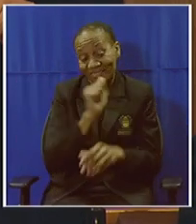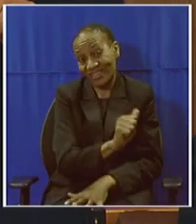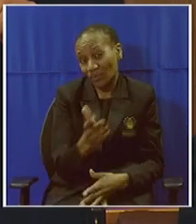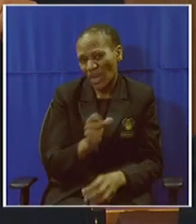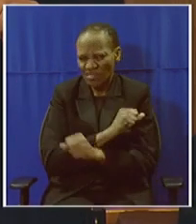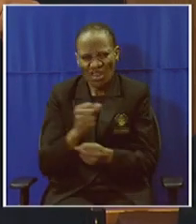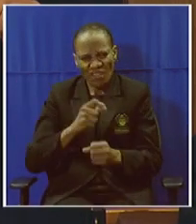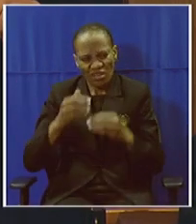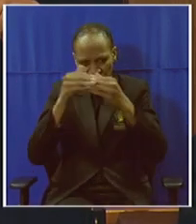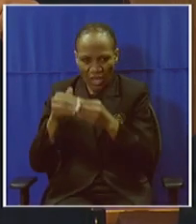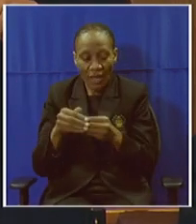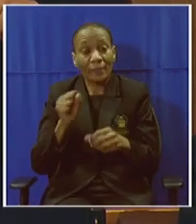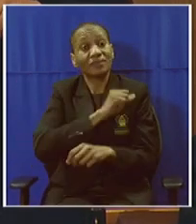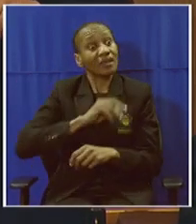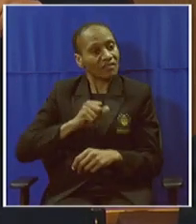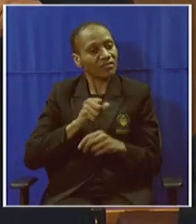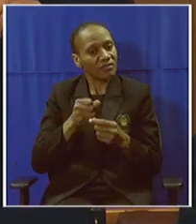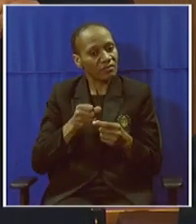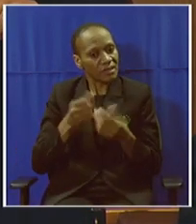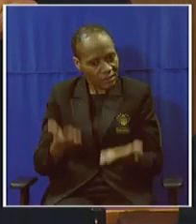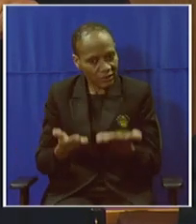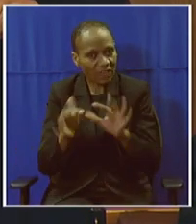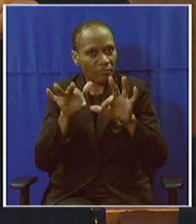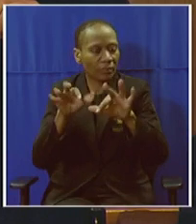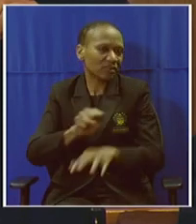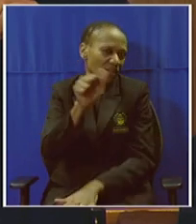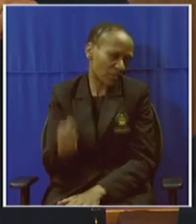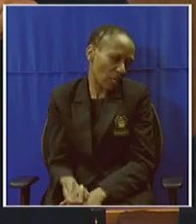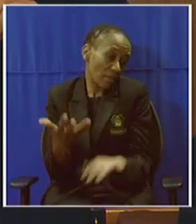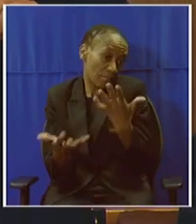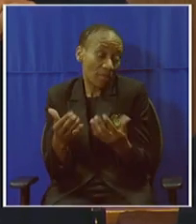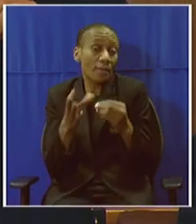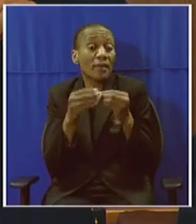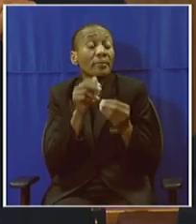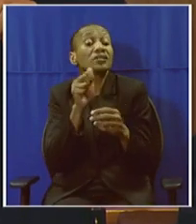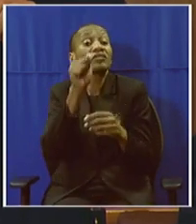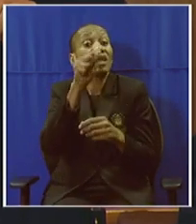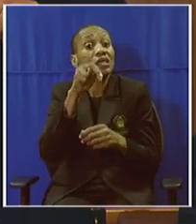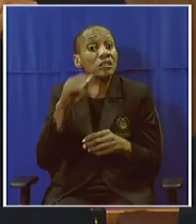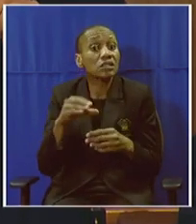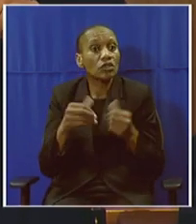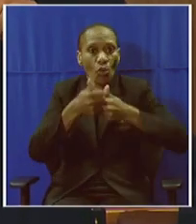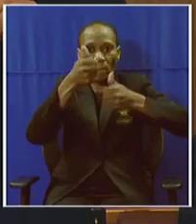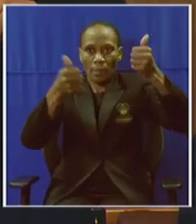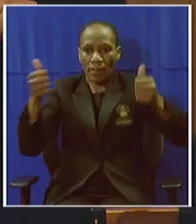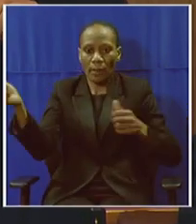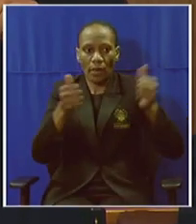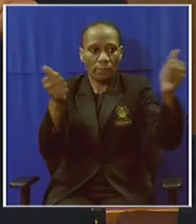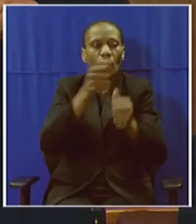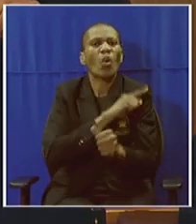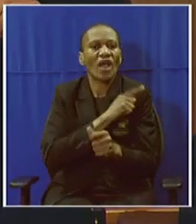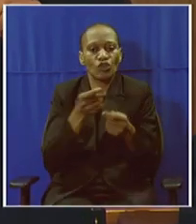frontline services that South Africans deserve. Many ANC cadres have been purposefully deployed to managerial positions to capture the